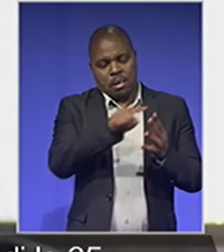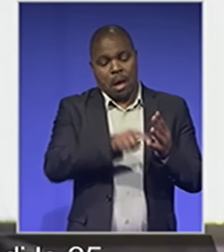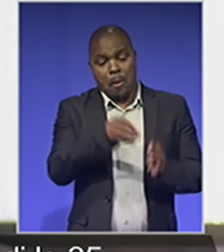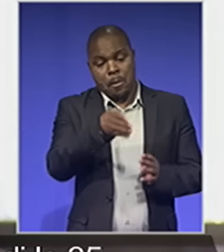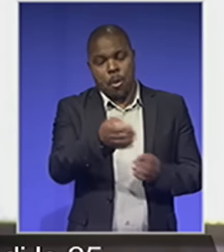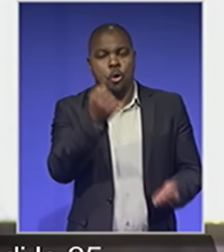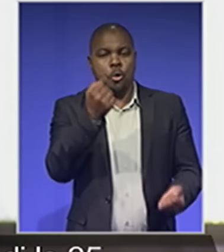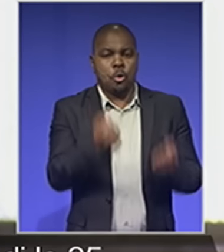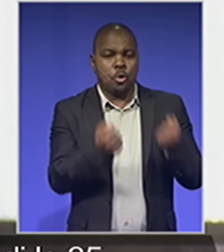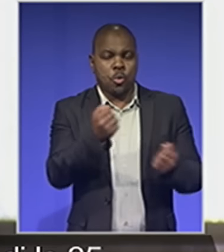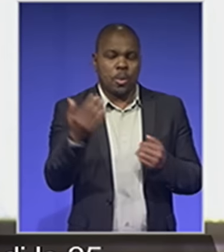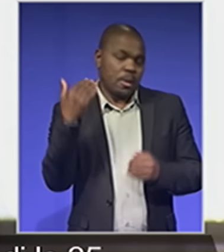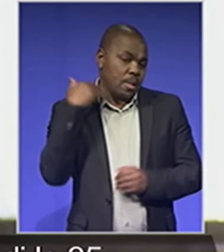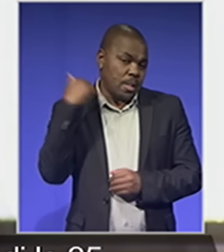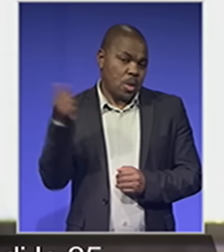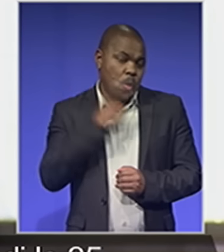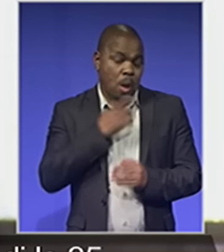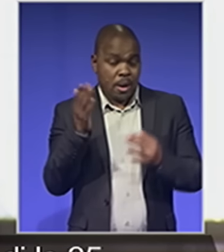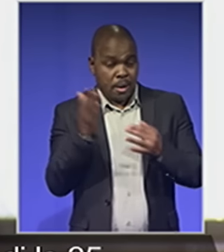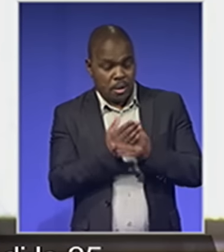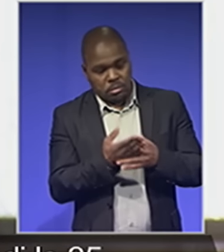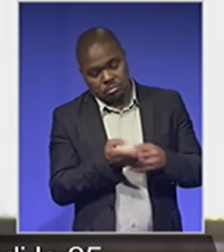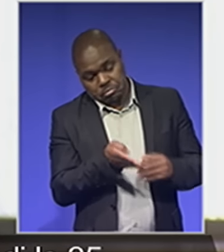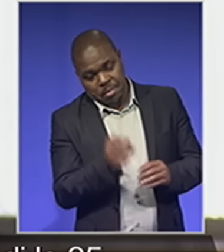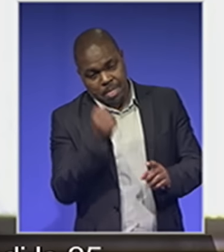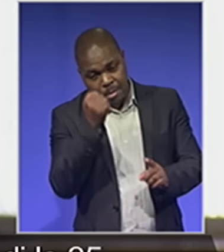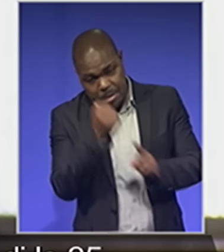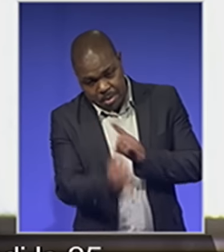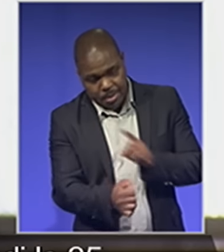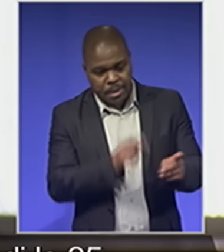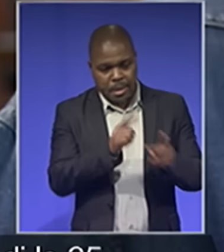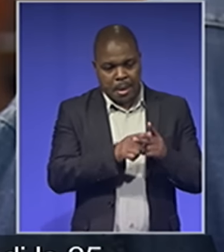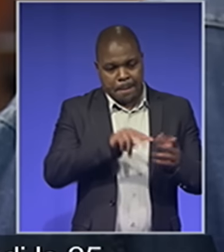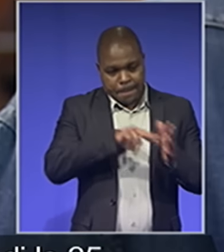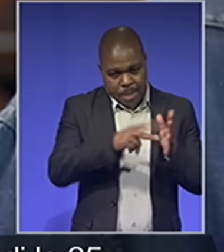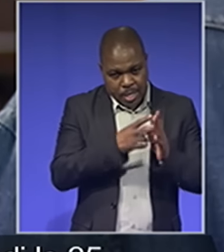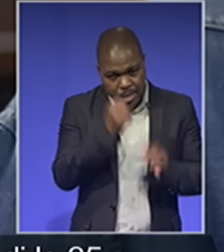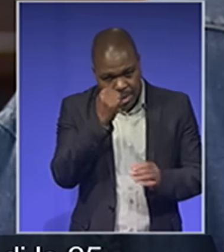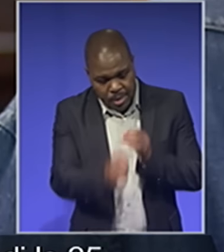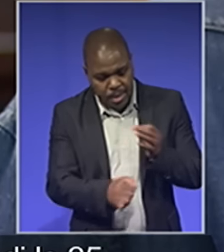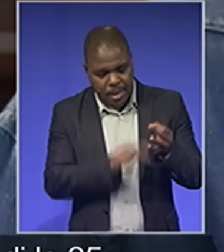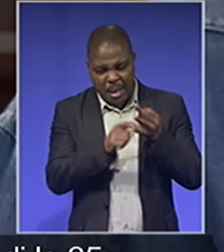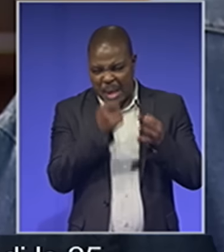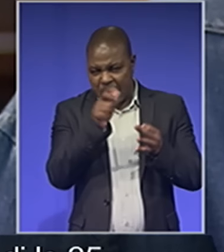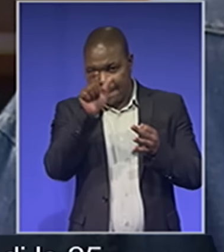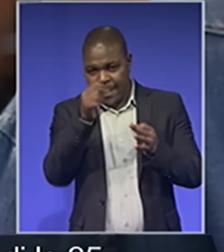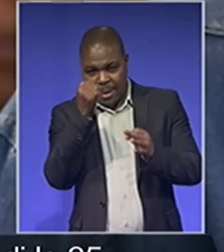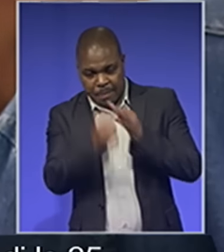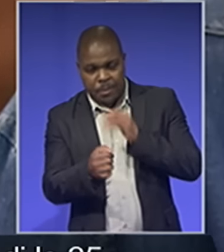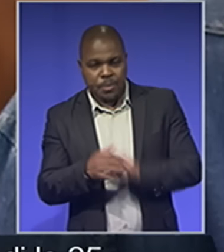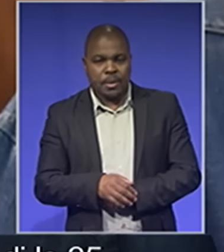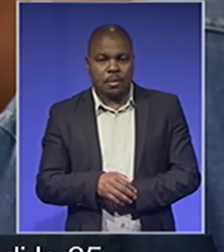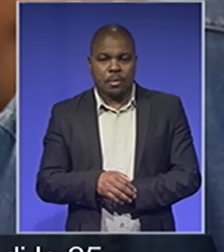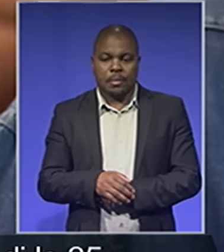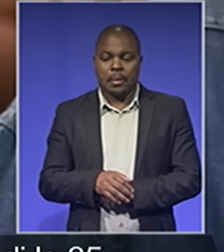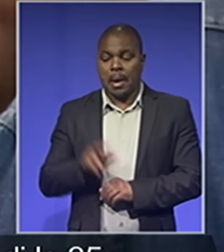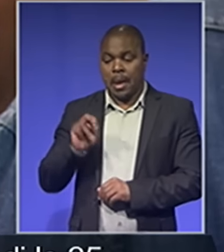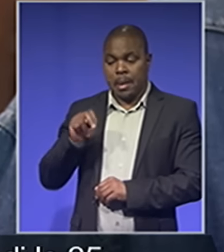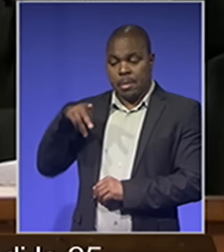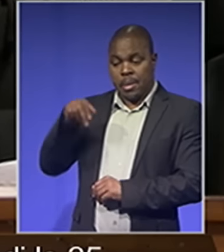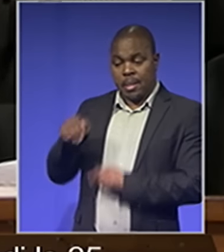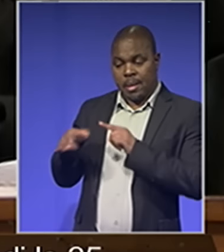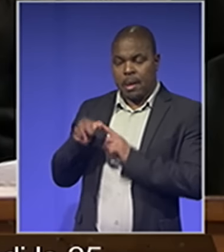wa Alexander ka ditatofatso tse di akaretsang polao le mena la polao le maiteko a polao. Bosekisi bo supile